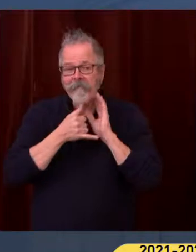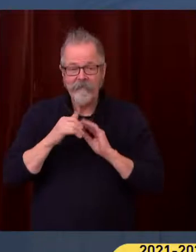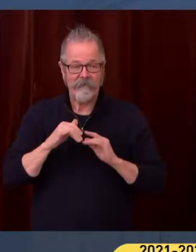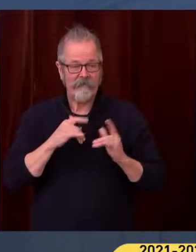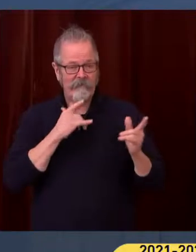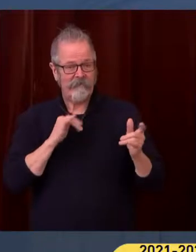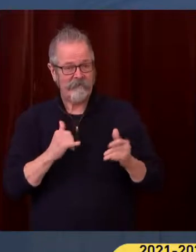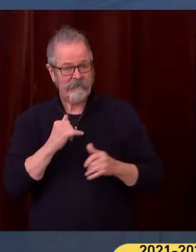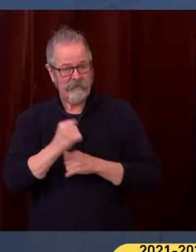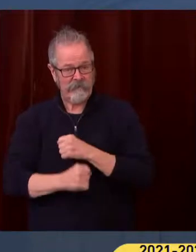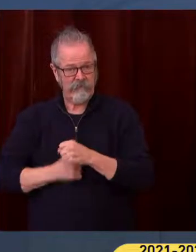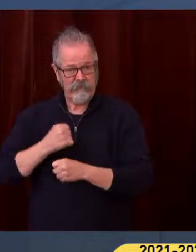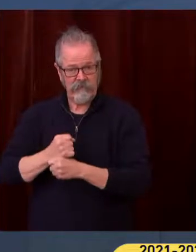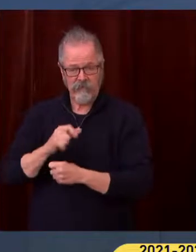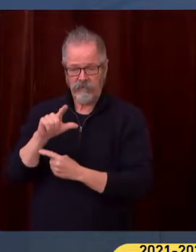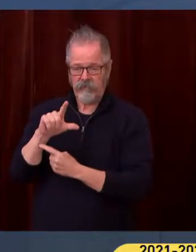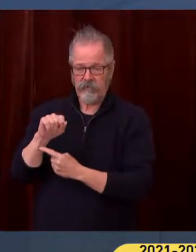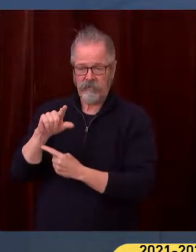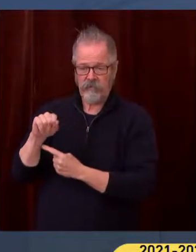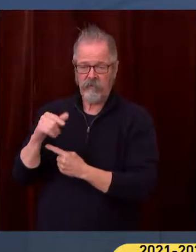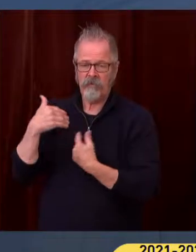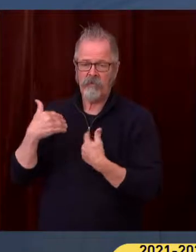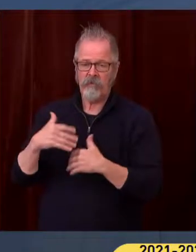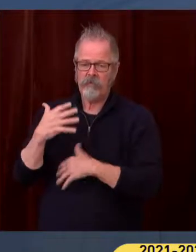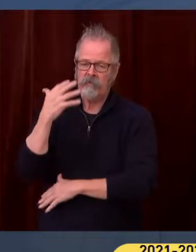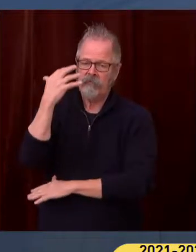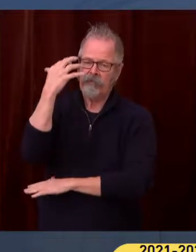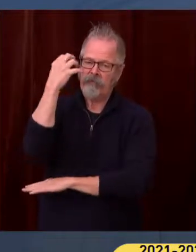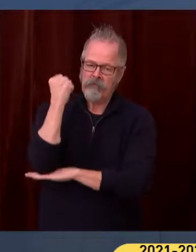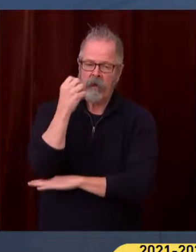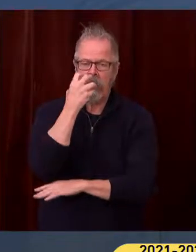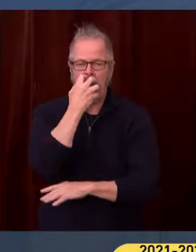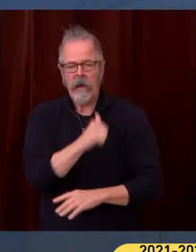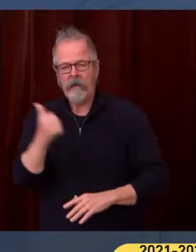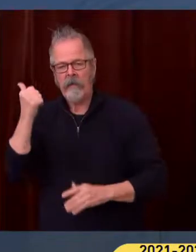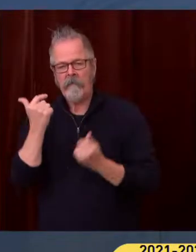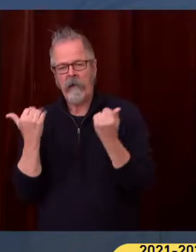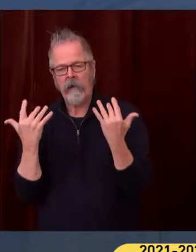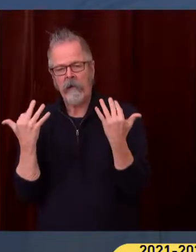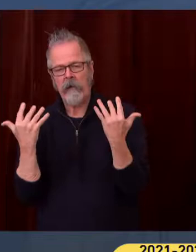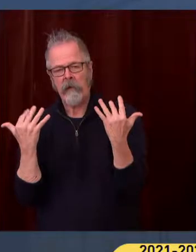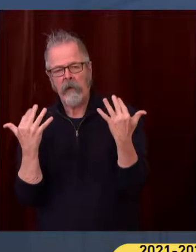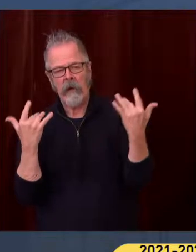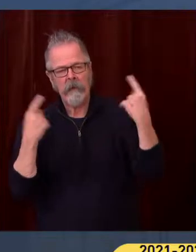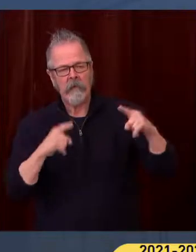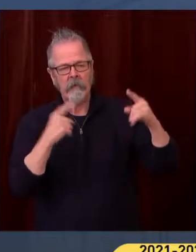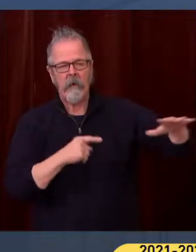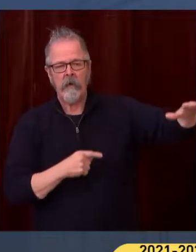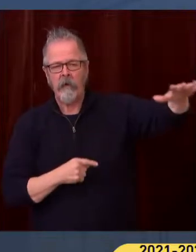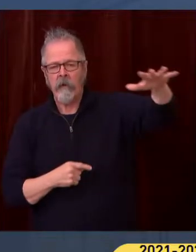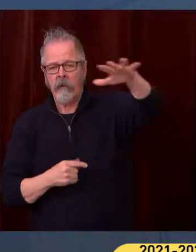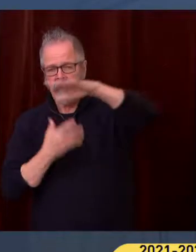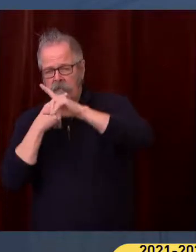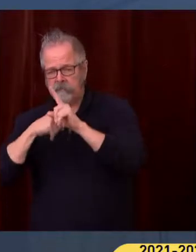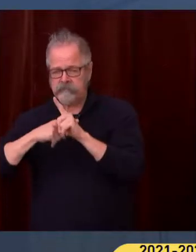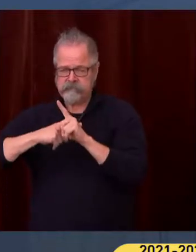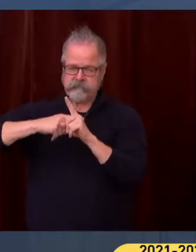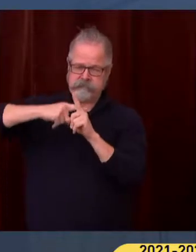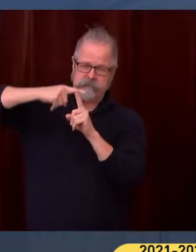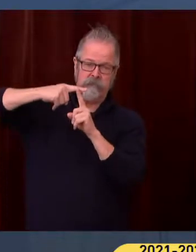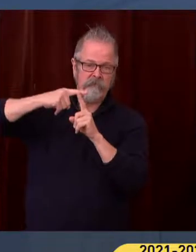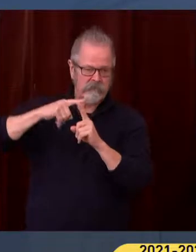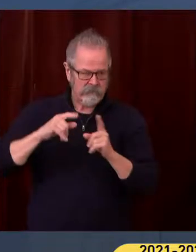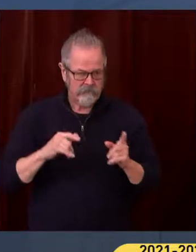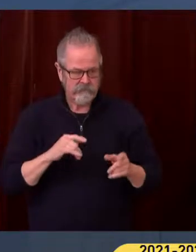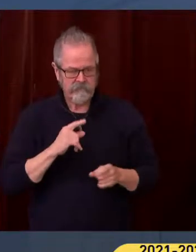we have a long-term pandemic, if you will, of our state being on fire because of the pollution